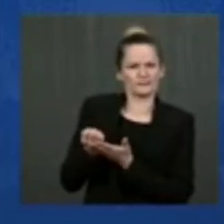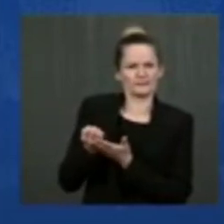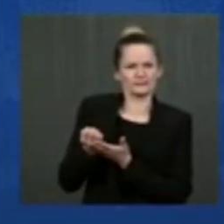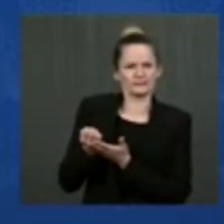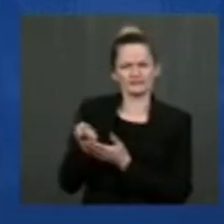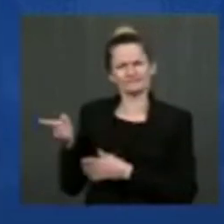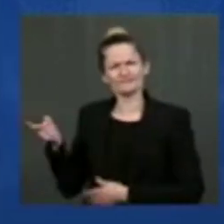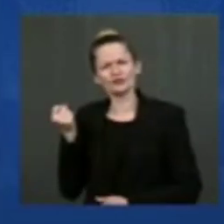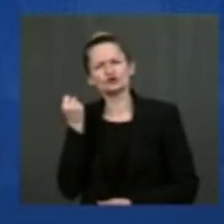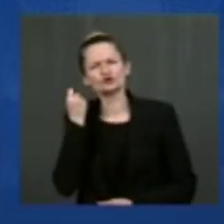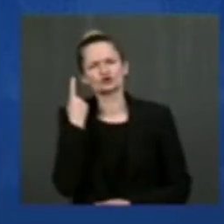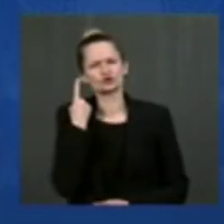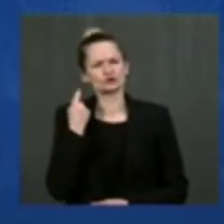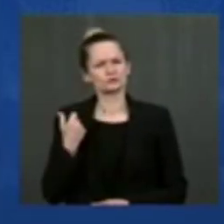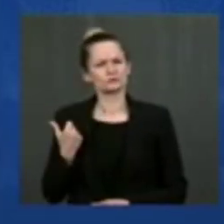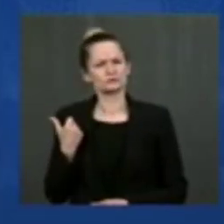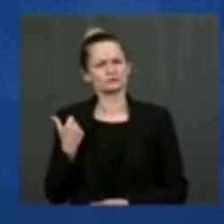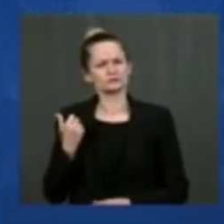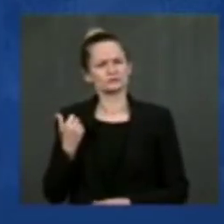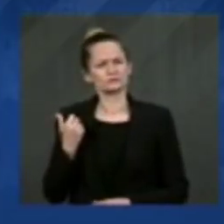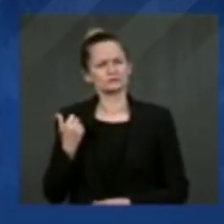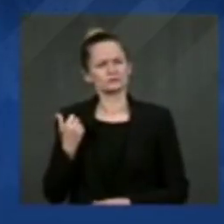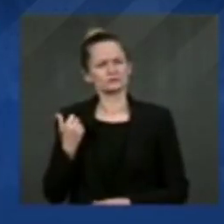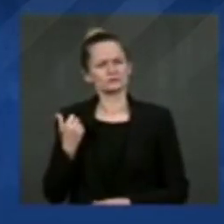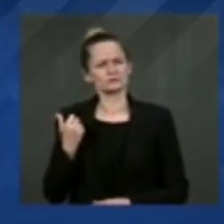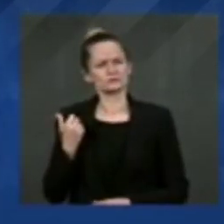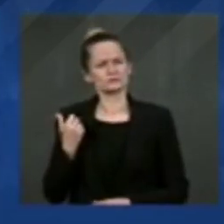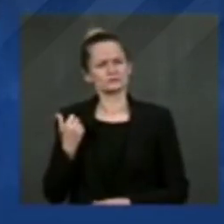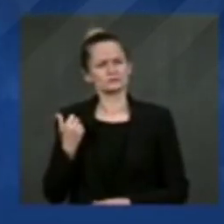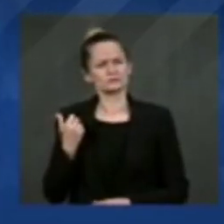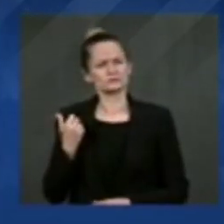in this country, like you do.